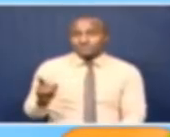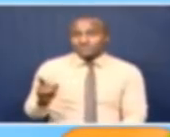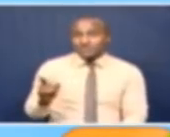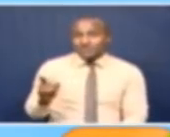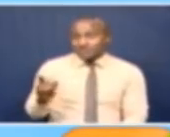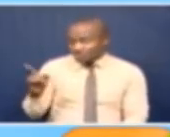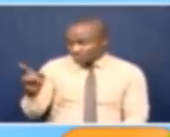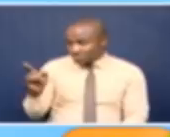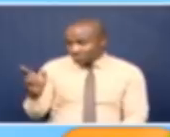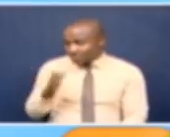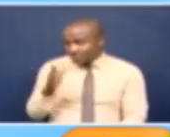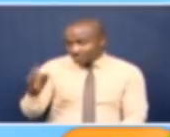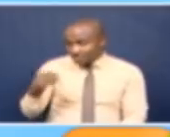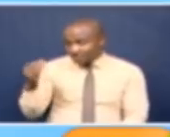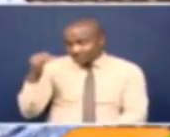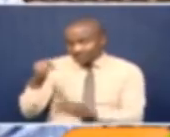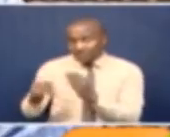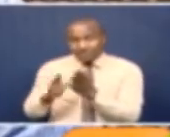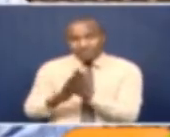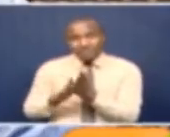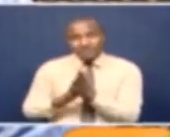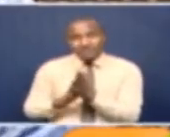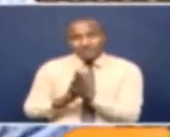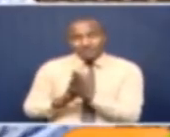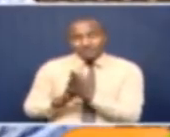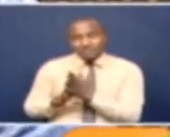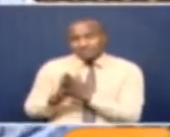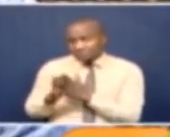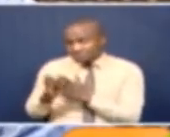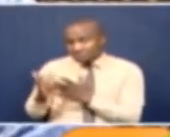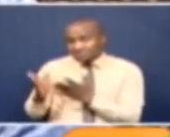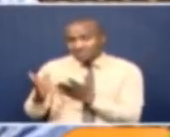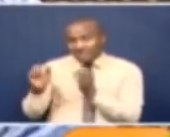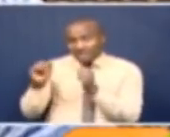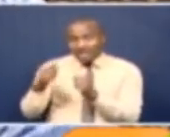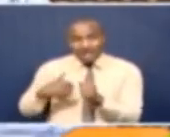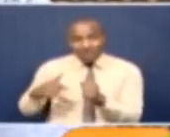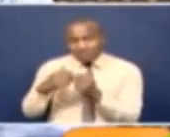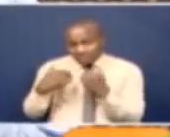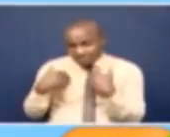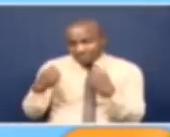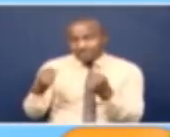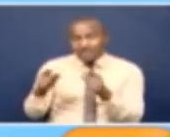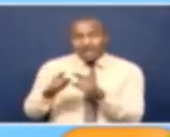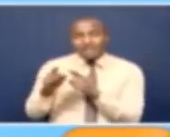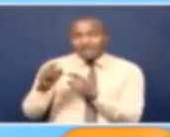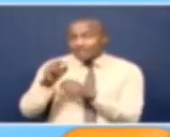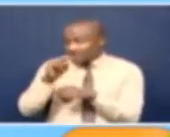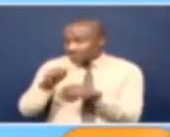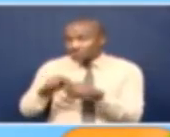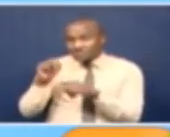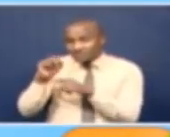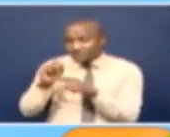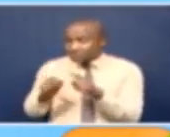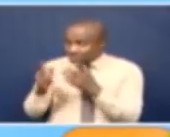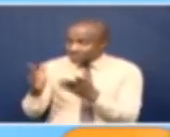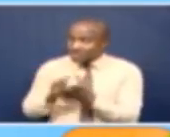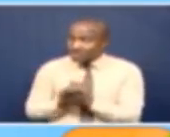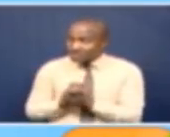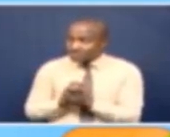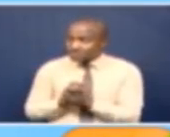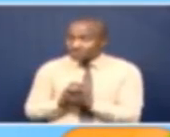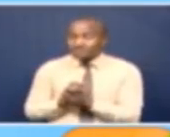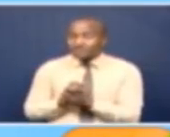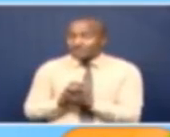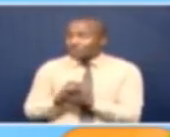quick, is all this healable? Can we heal? As a nation. Because there's so much division. Hate meter is